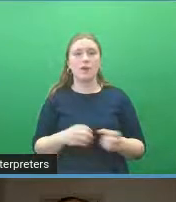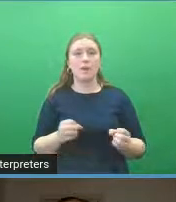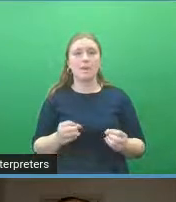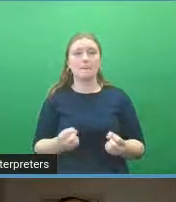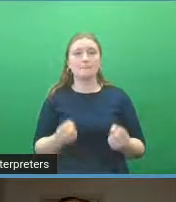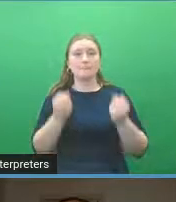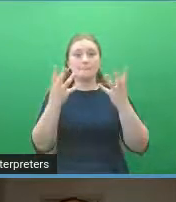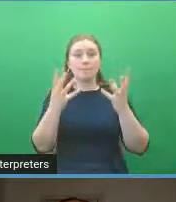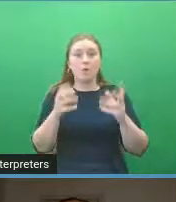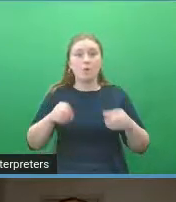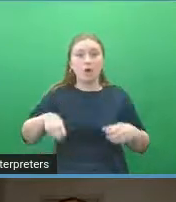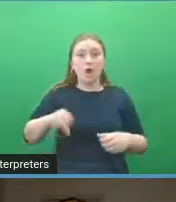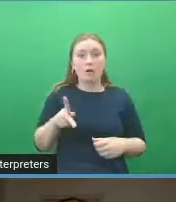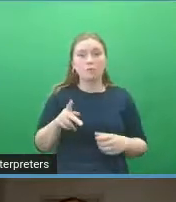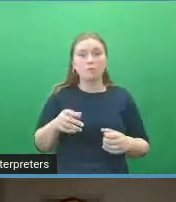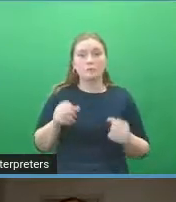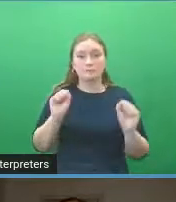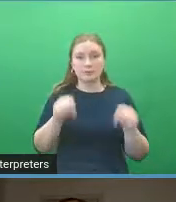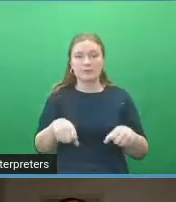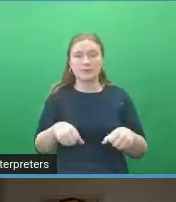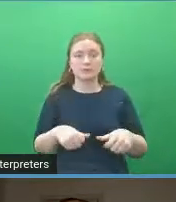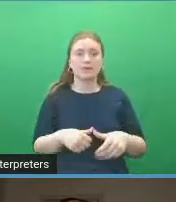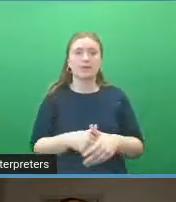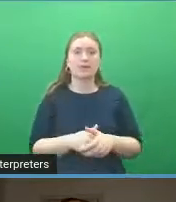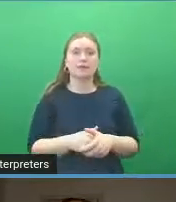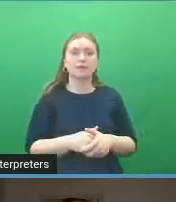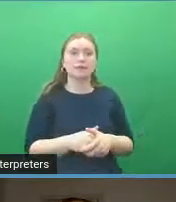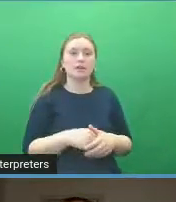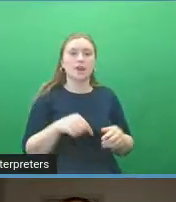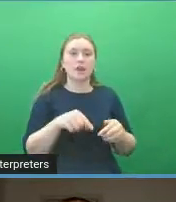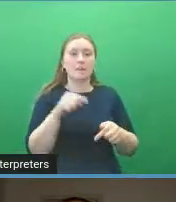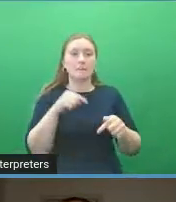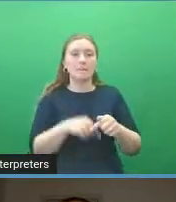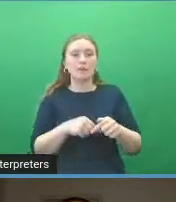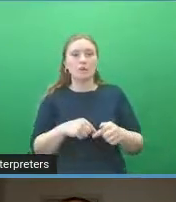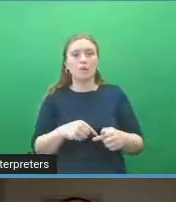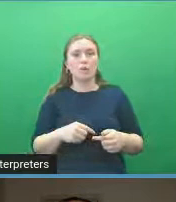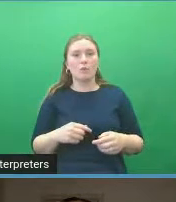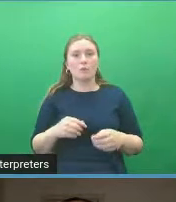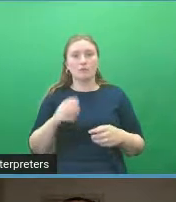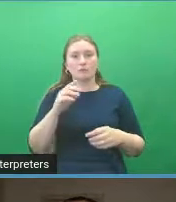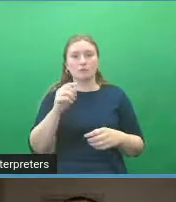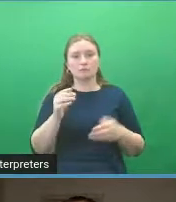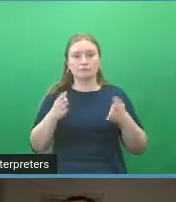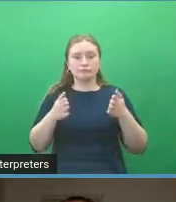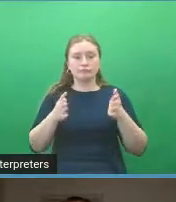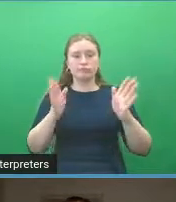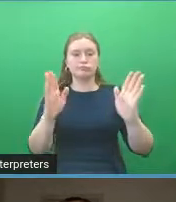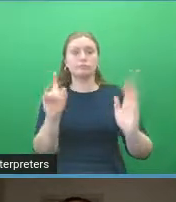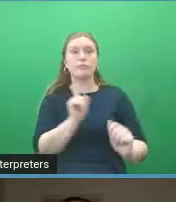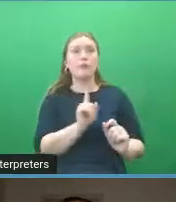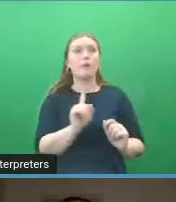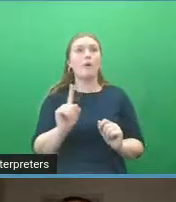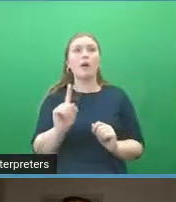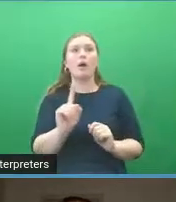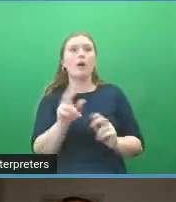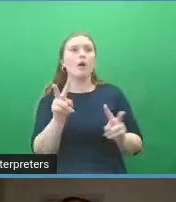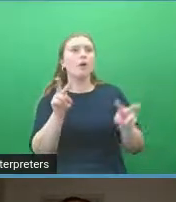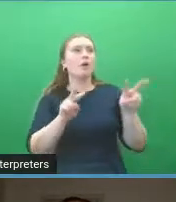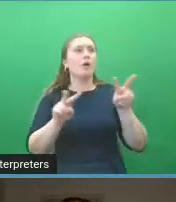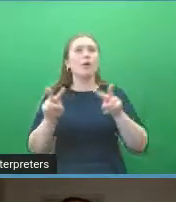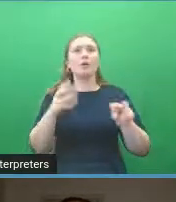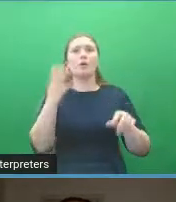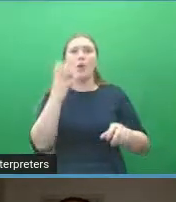online visitors, giving them a sneak behind the curtain. Museums, galleries, historic sites can offer viewers glimpses into what it's like to